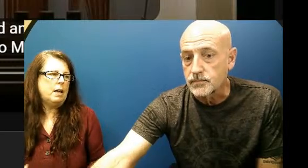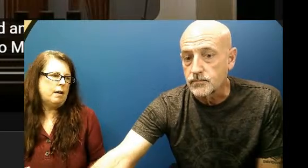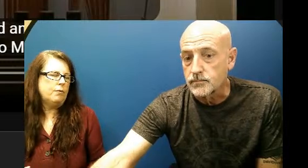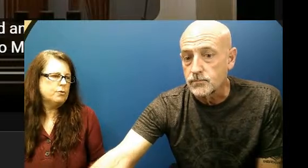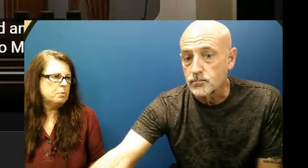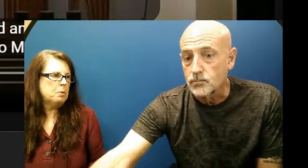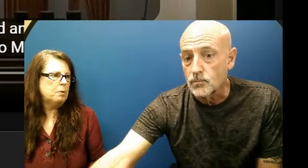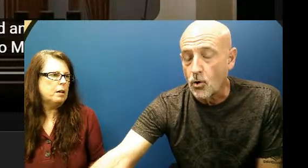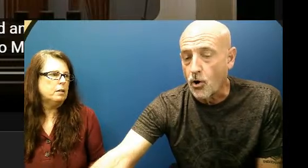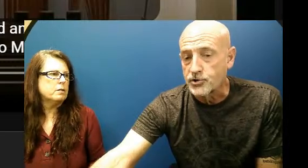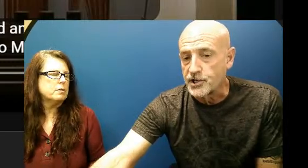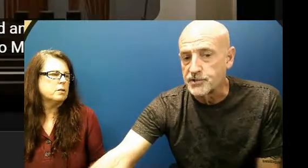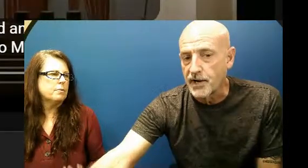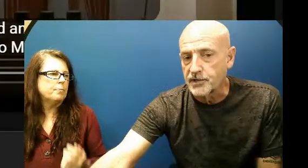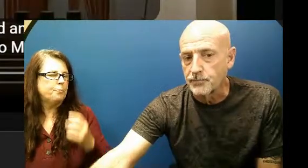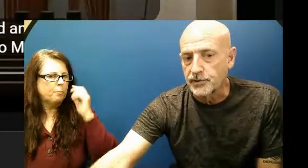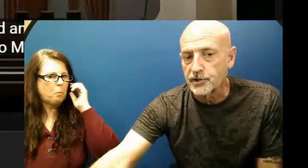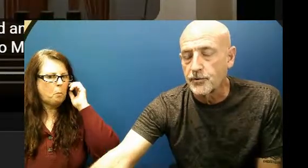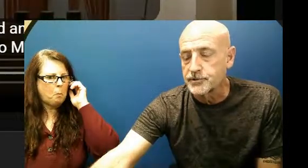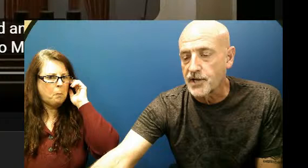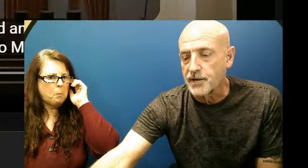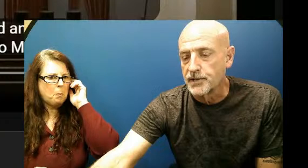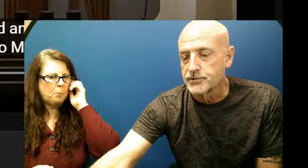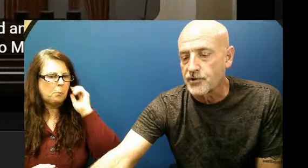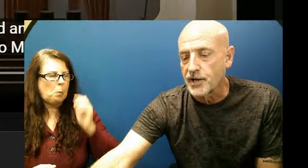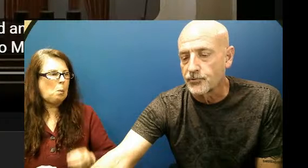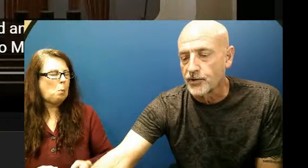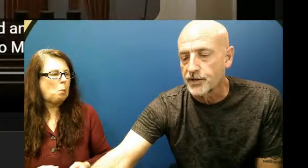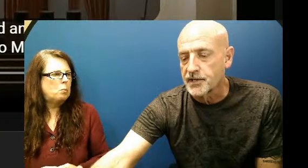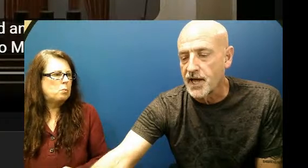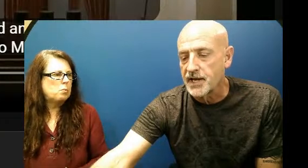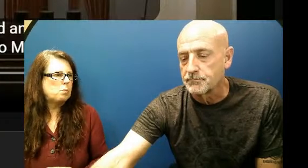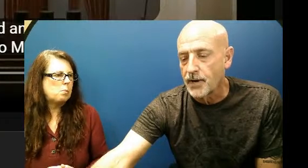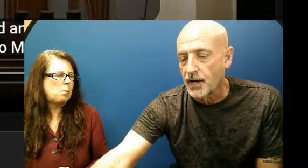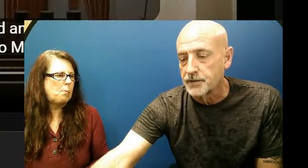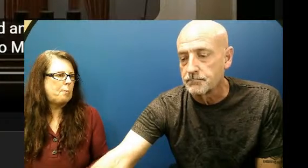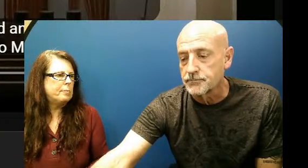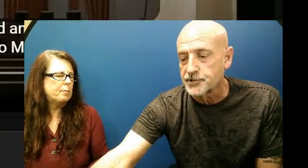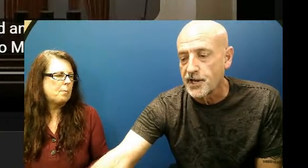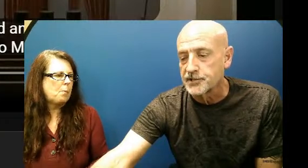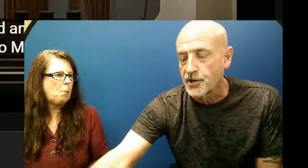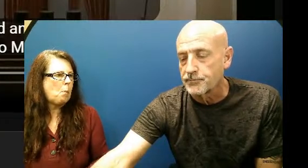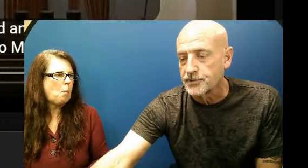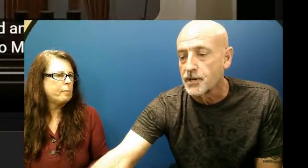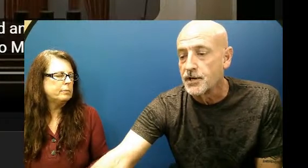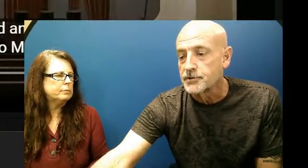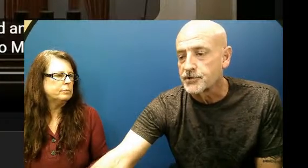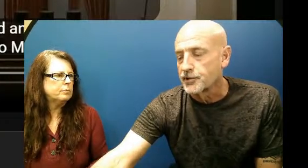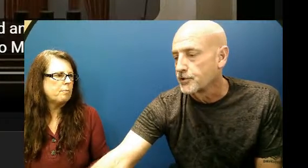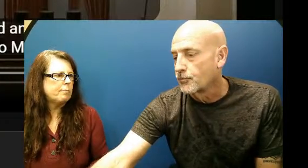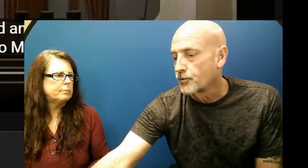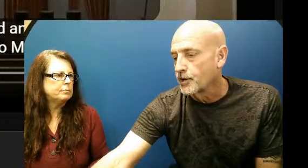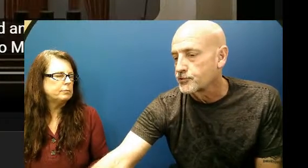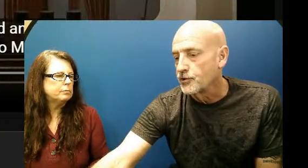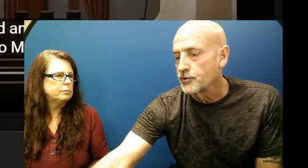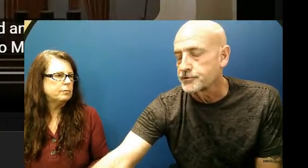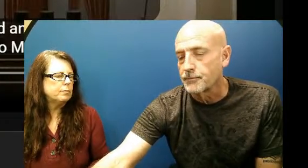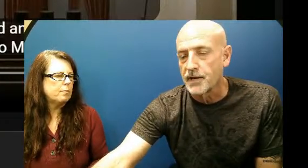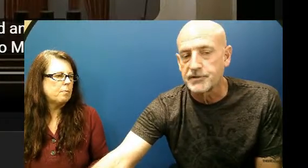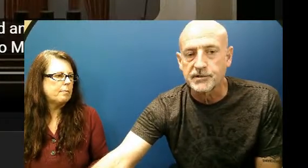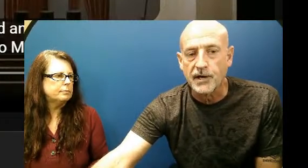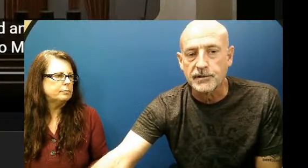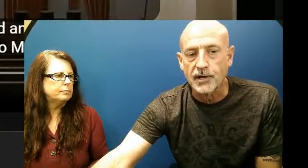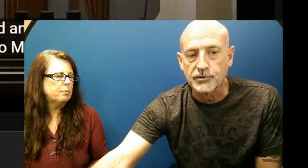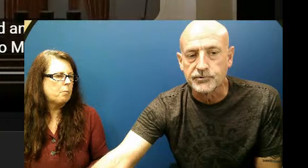saying they have First Amendment rights. Or she's making a political statement and trying to rig the game by saying something so that it will come true. That's